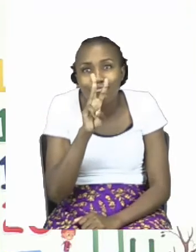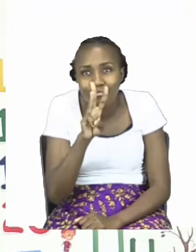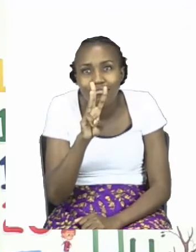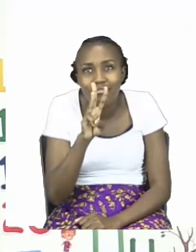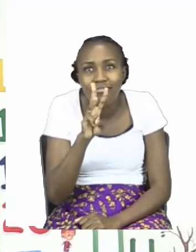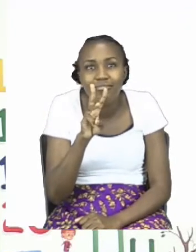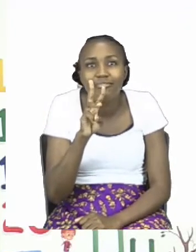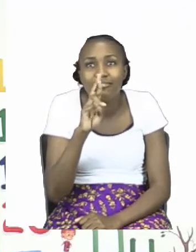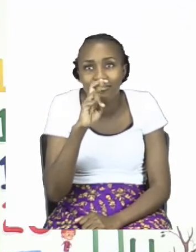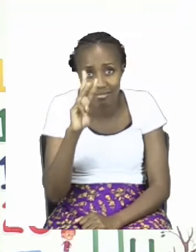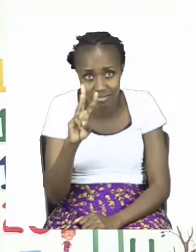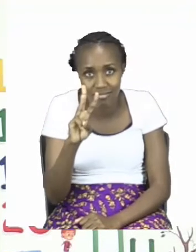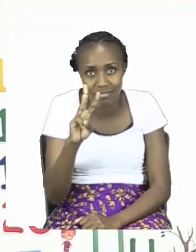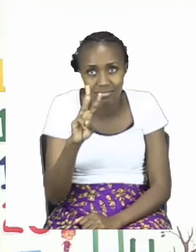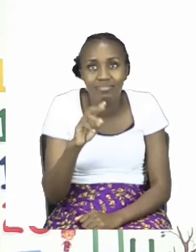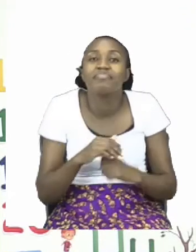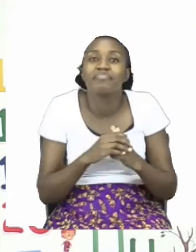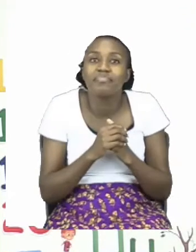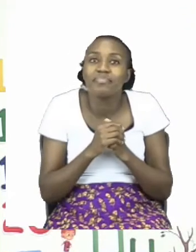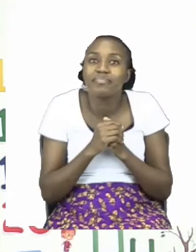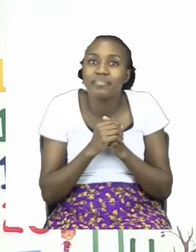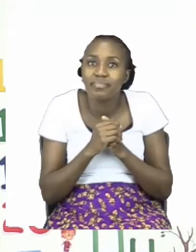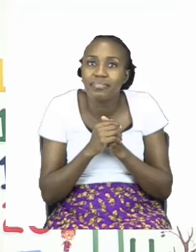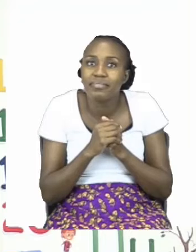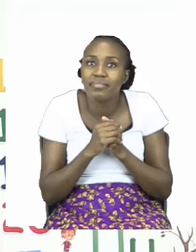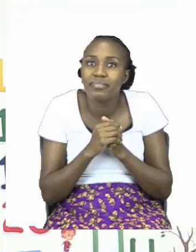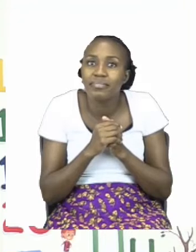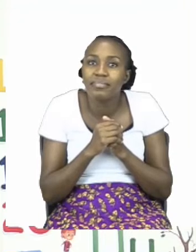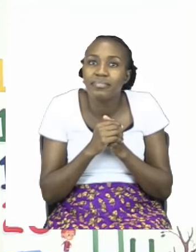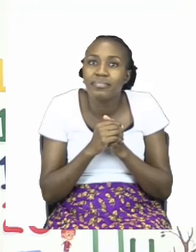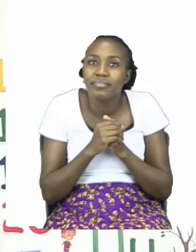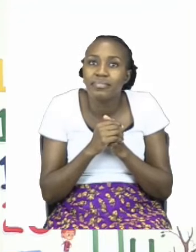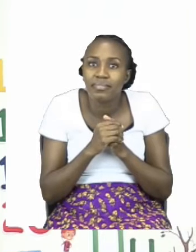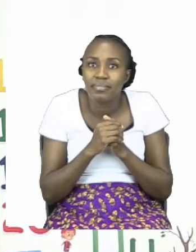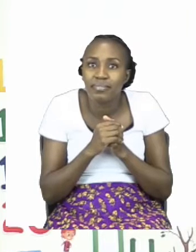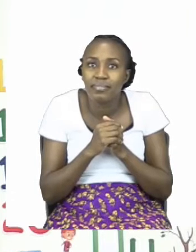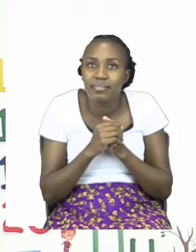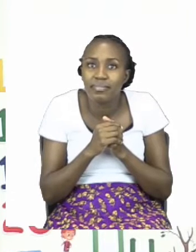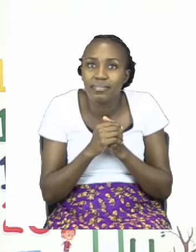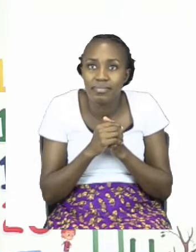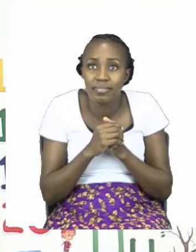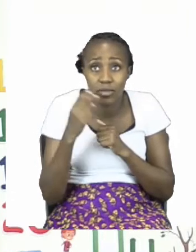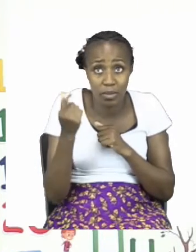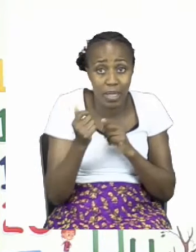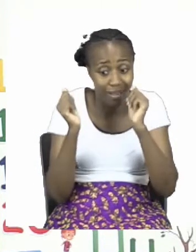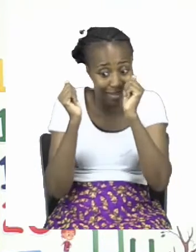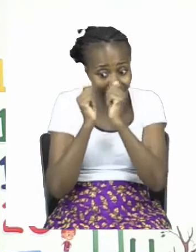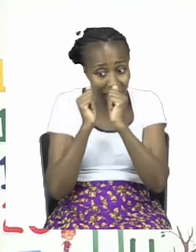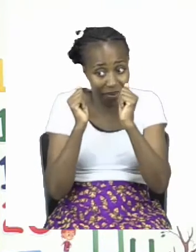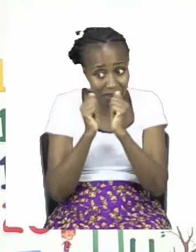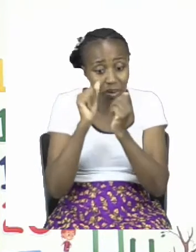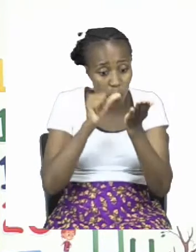times. That now makes our answer. So after buying our packet